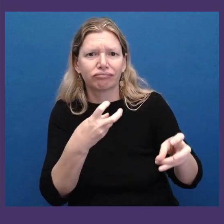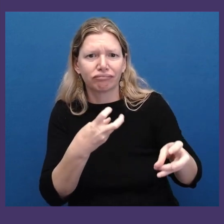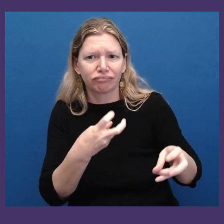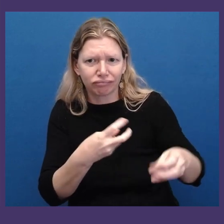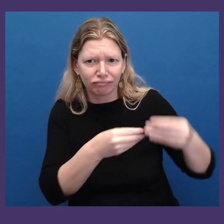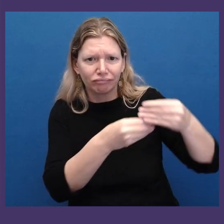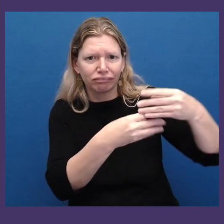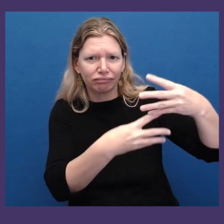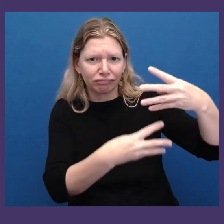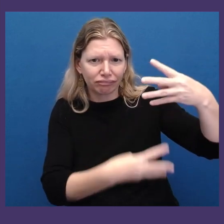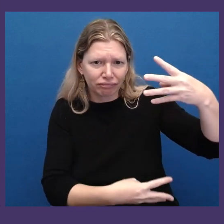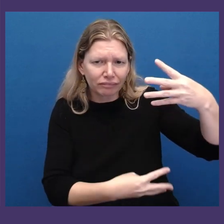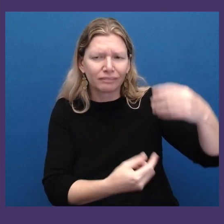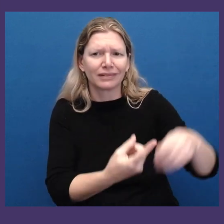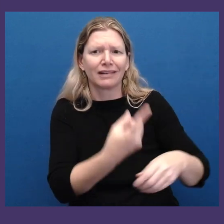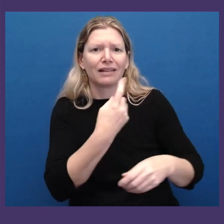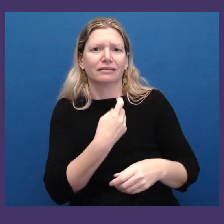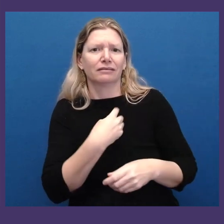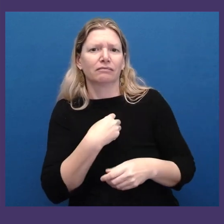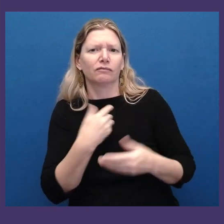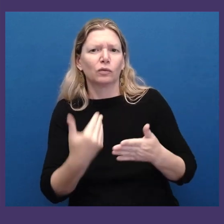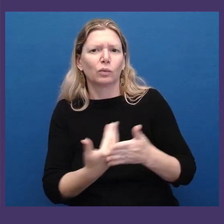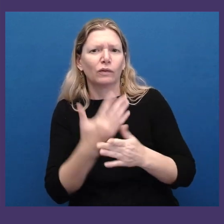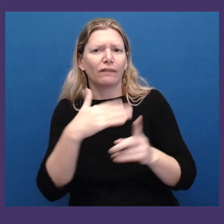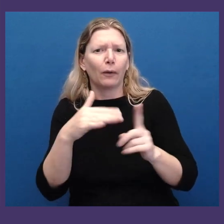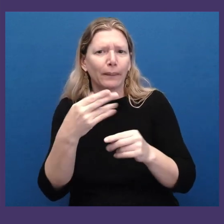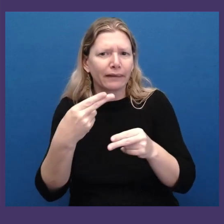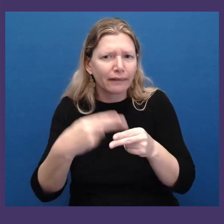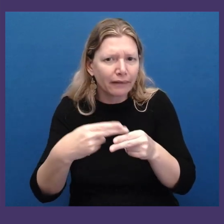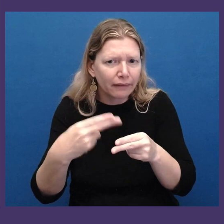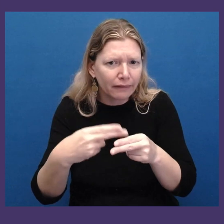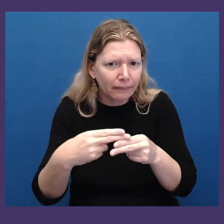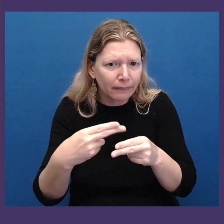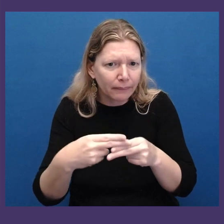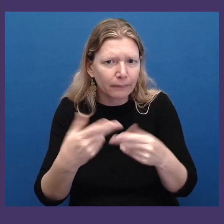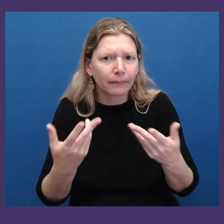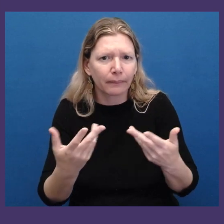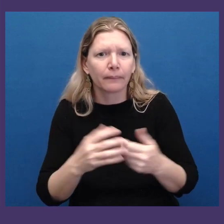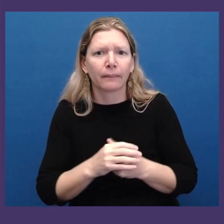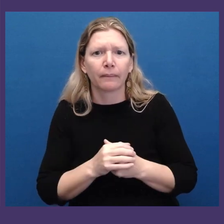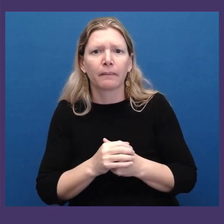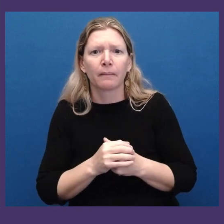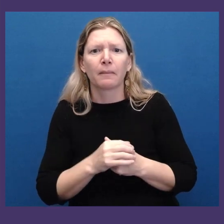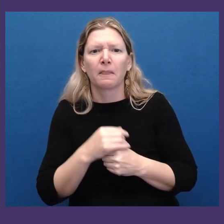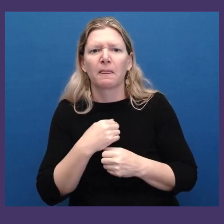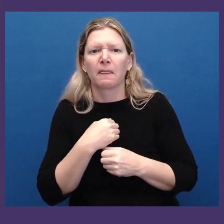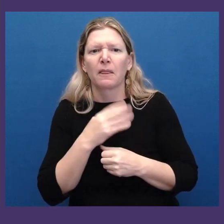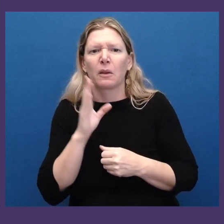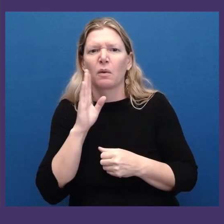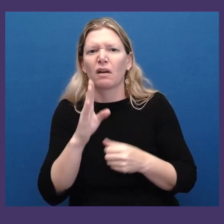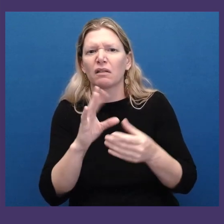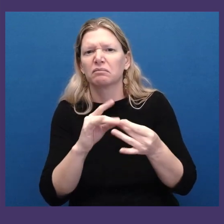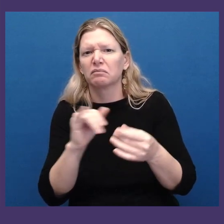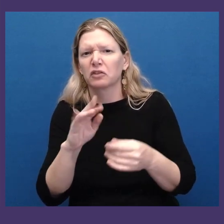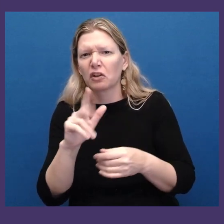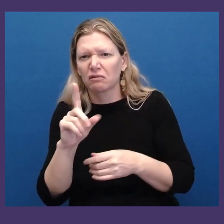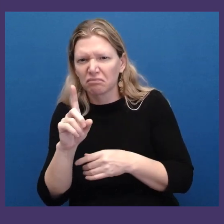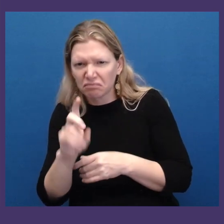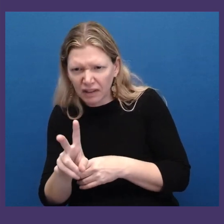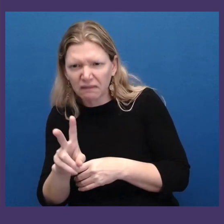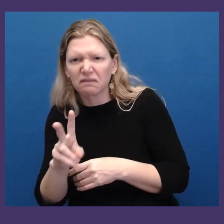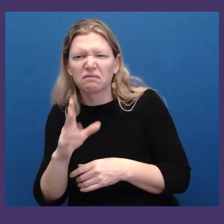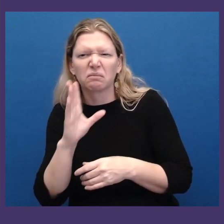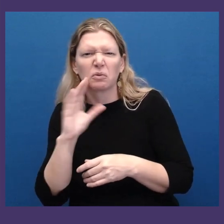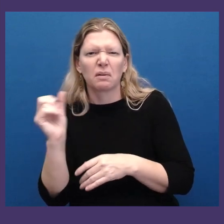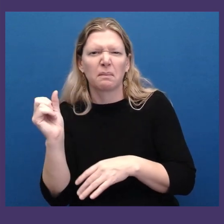so I'll say JRL Dev. Typing in the terminal window. I'm window. going to just come back over here and say, okay, I don't Copilot. have